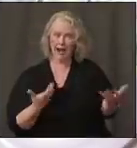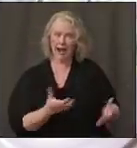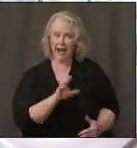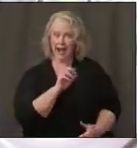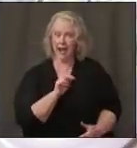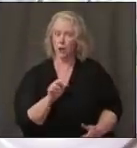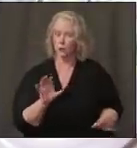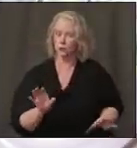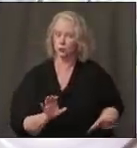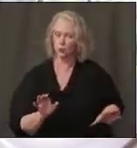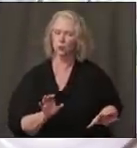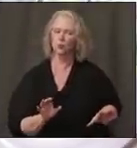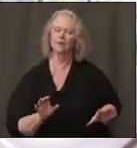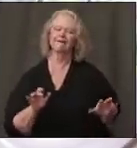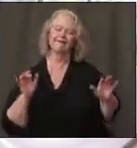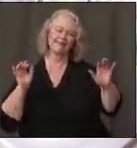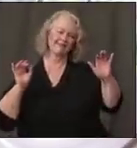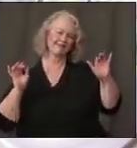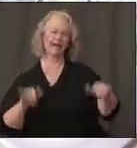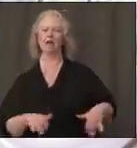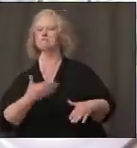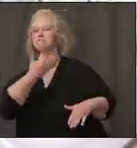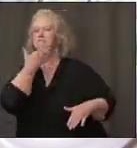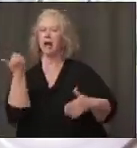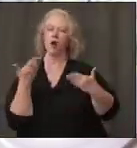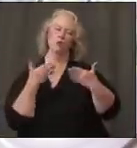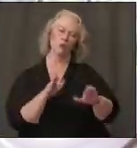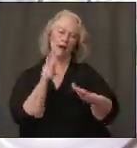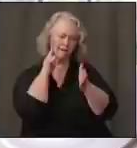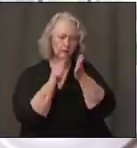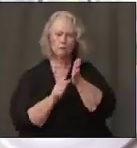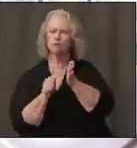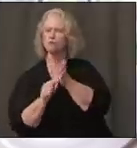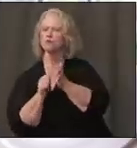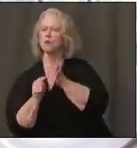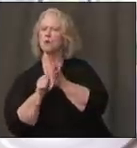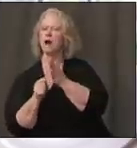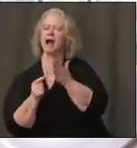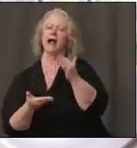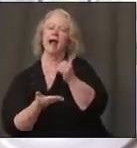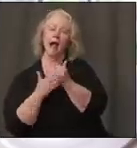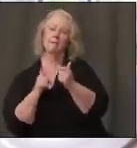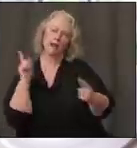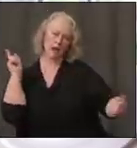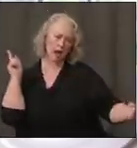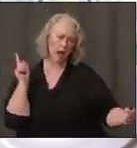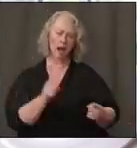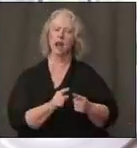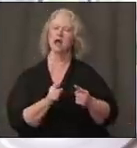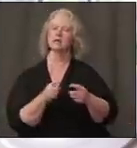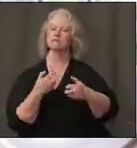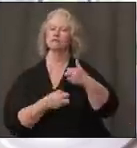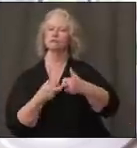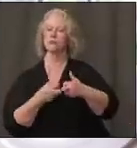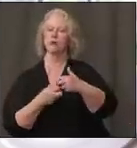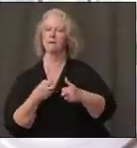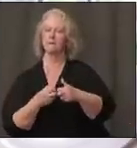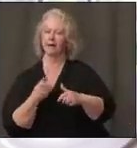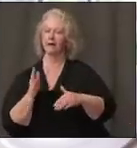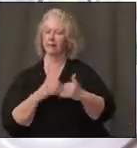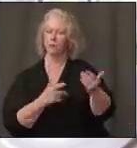in, that's a much different toolbox. I mean, that is a toolbox that can help mitigate the risk of this heading into the fall. It's not going to